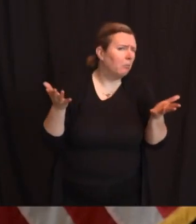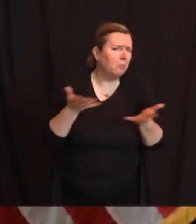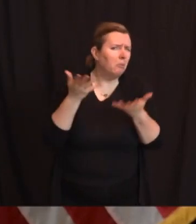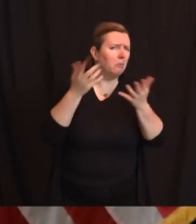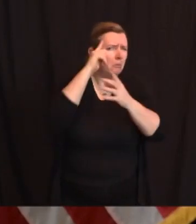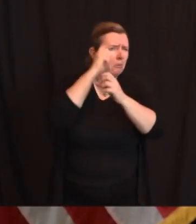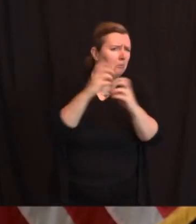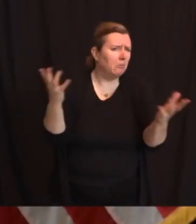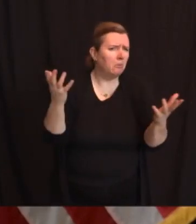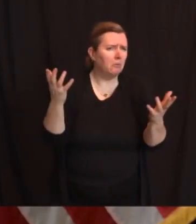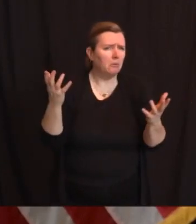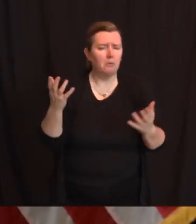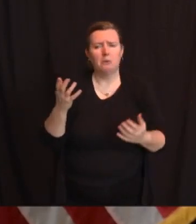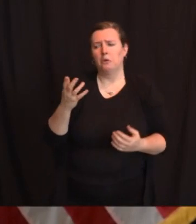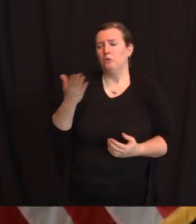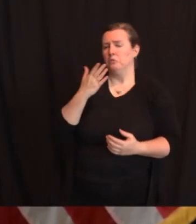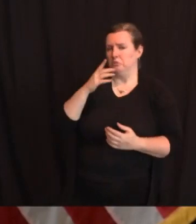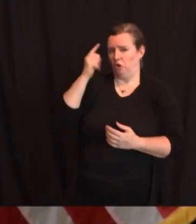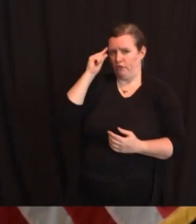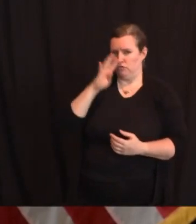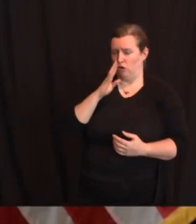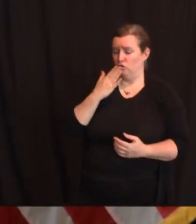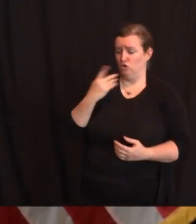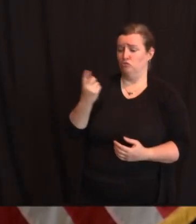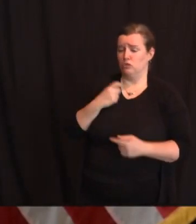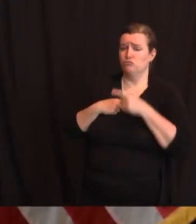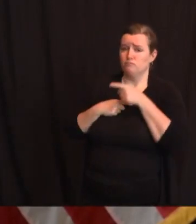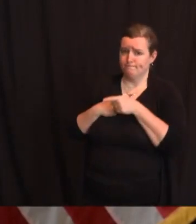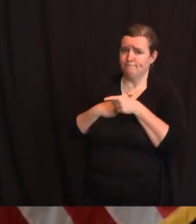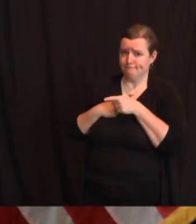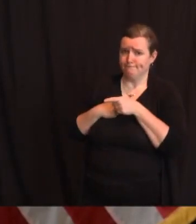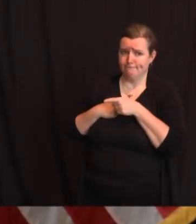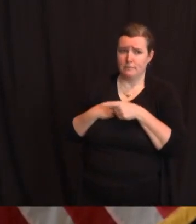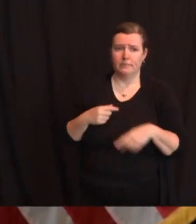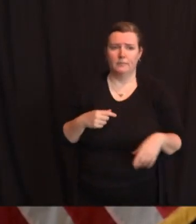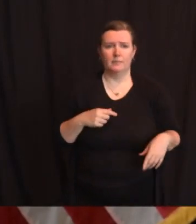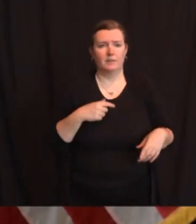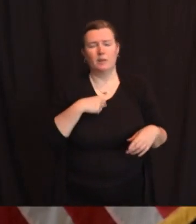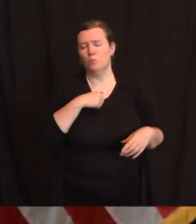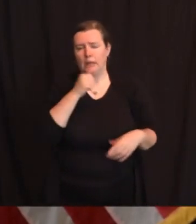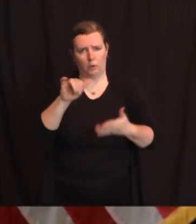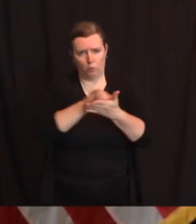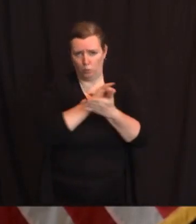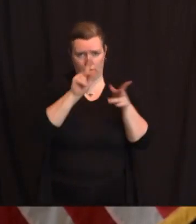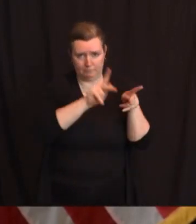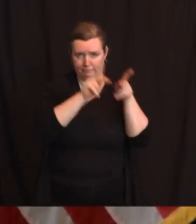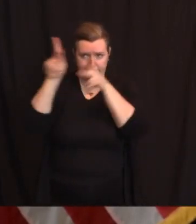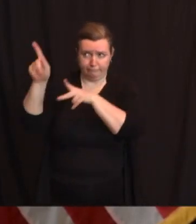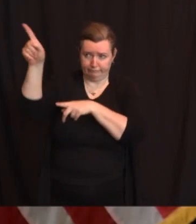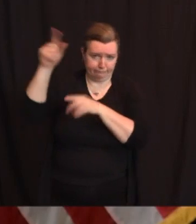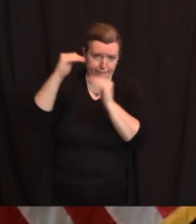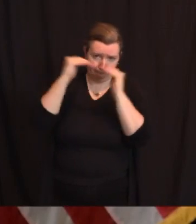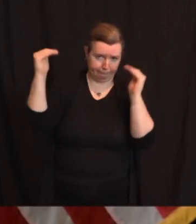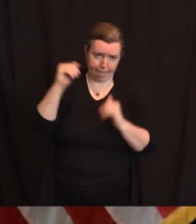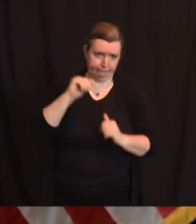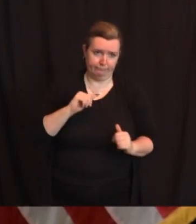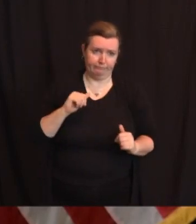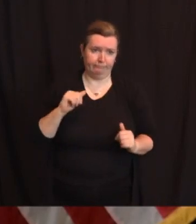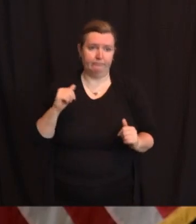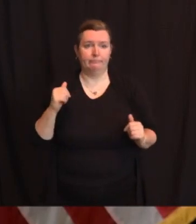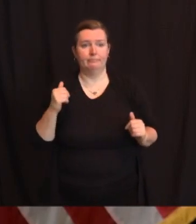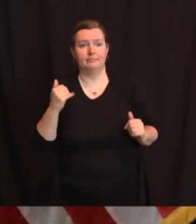tell me if you see this differently. We're not New York. Somebody reminded me yesterday that if you drove from New York City to the